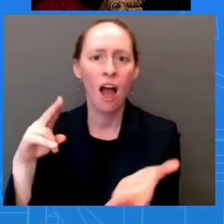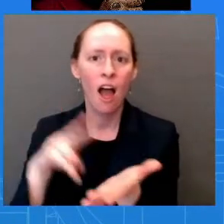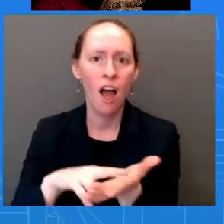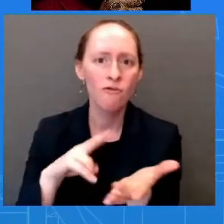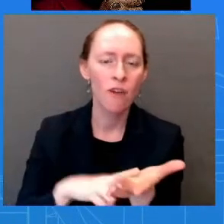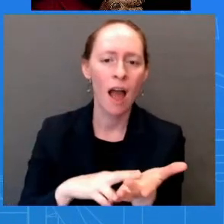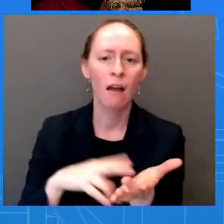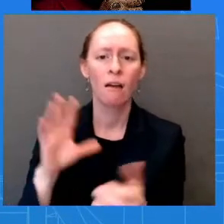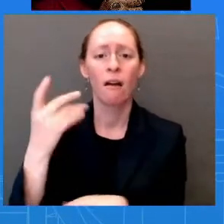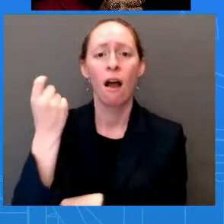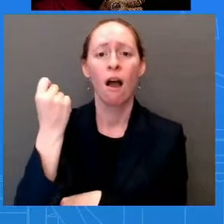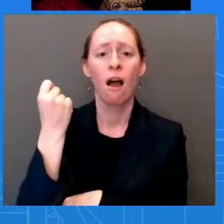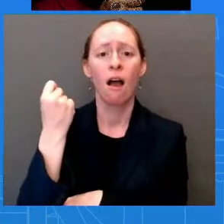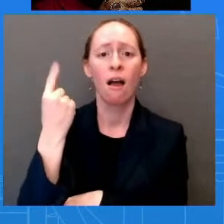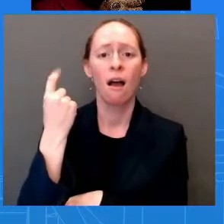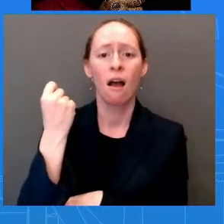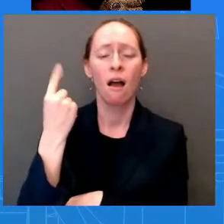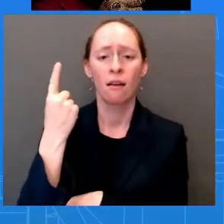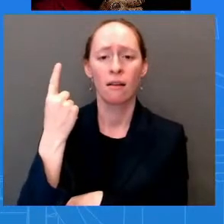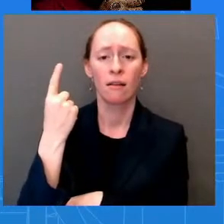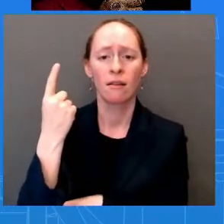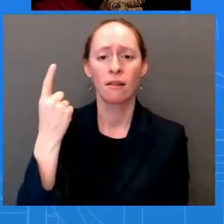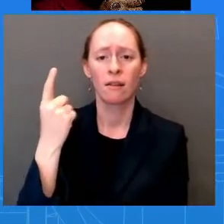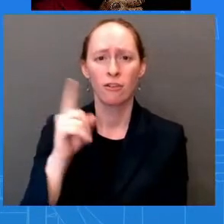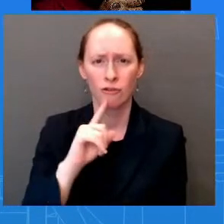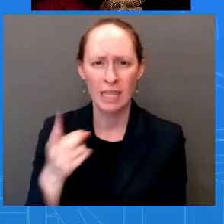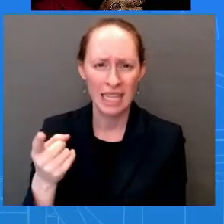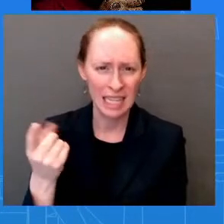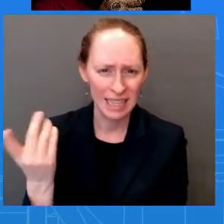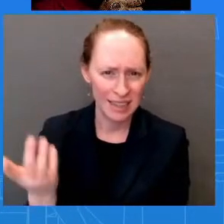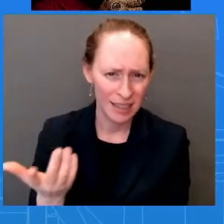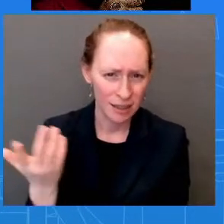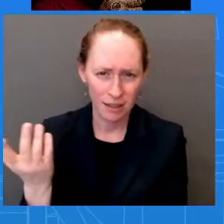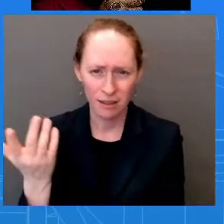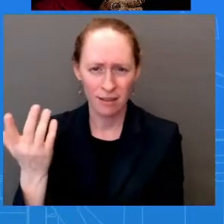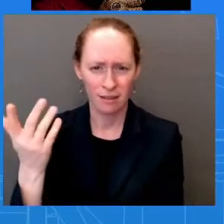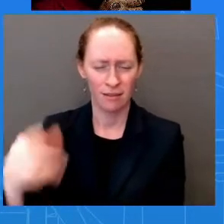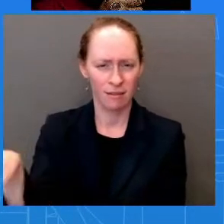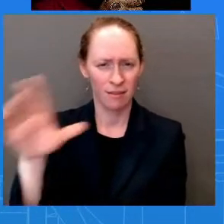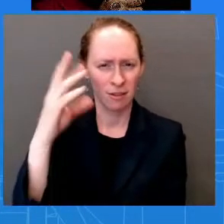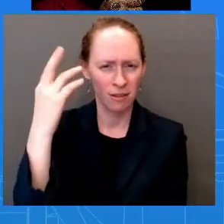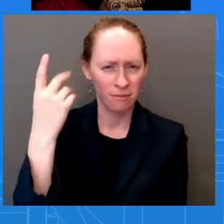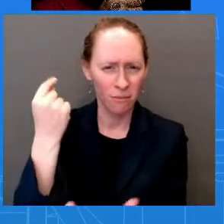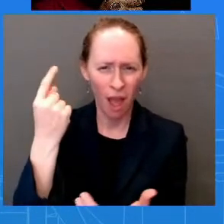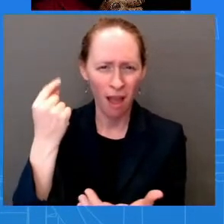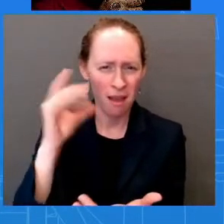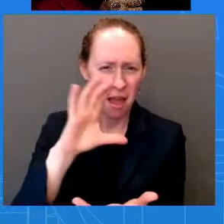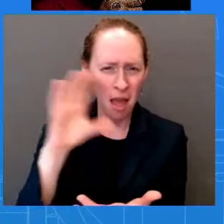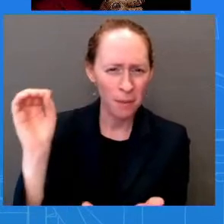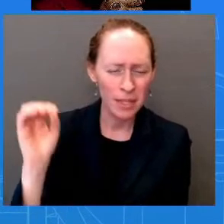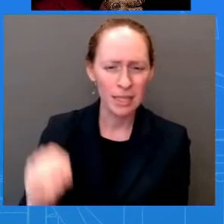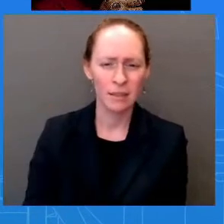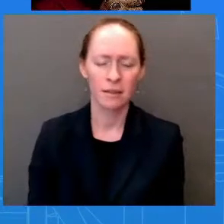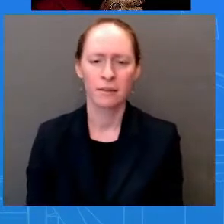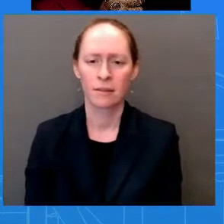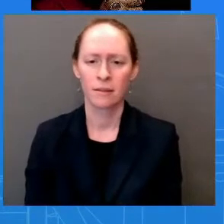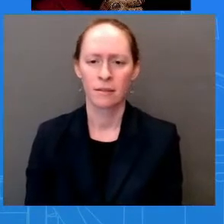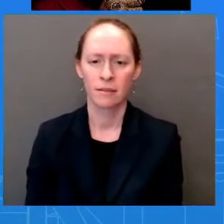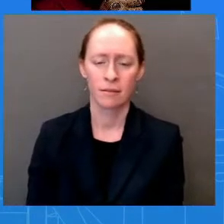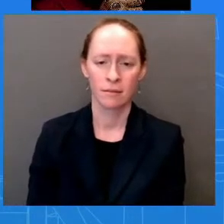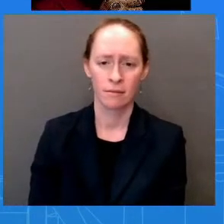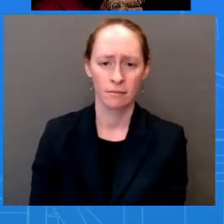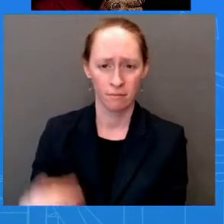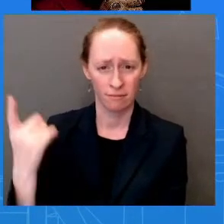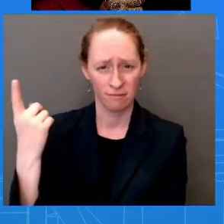so. Are you suggesting that the President would not sign a bill that would impose the terms of the tentative agreement on those 4 unions?